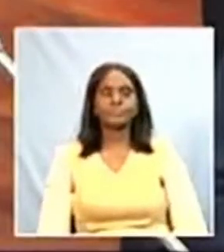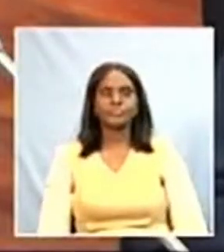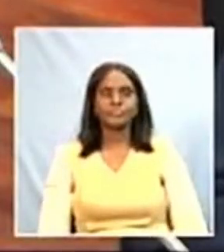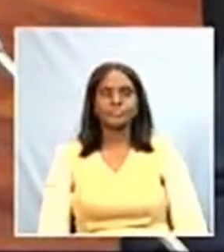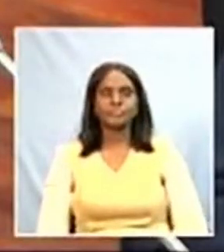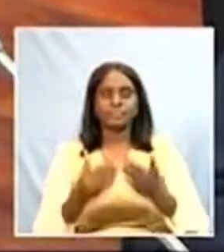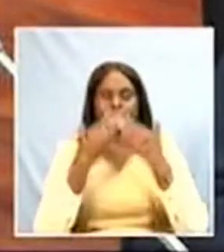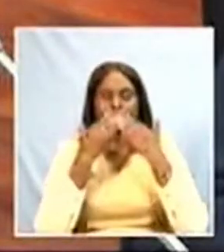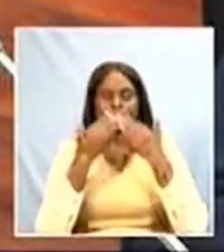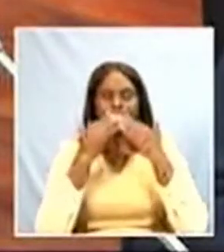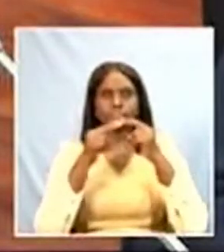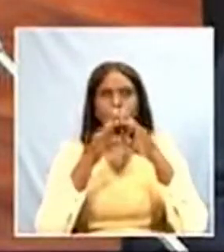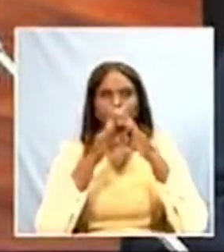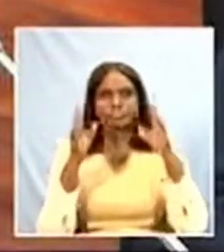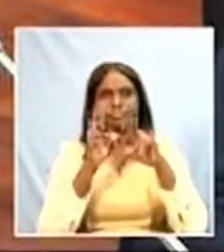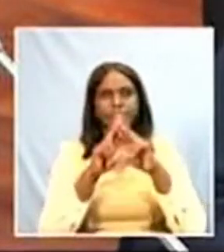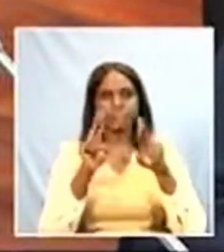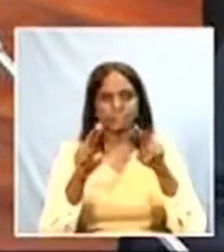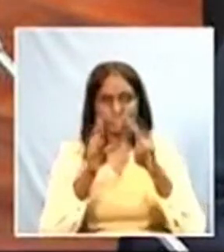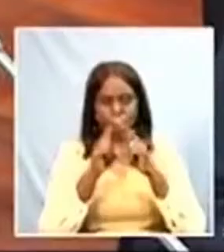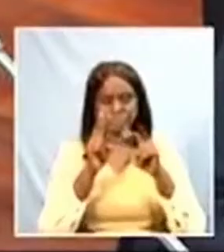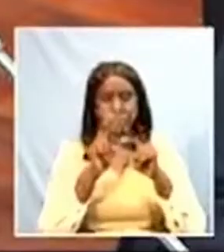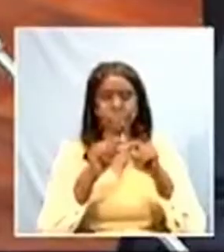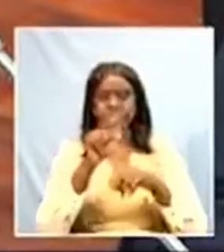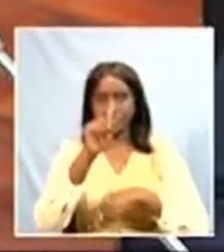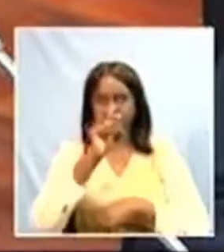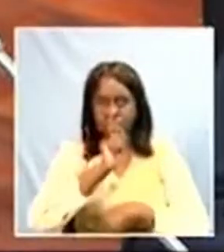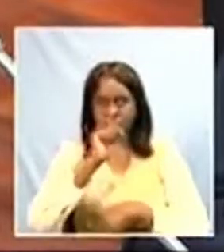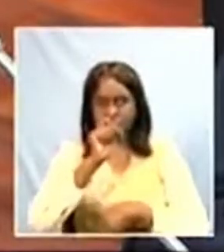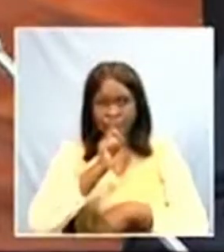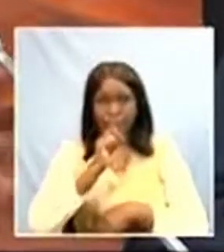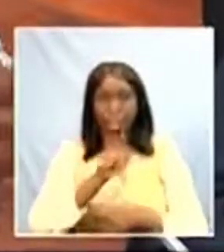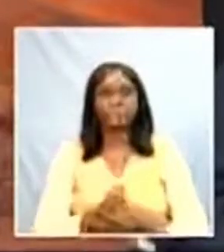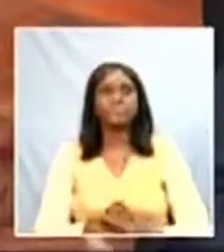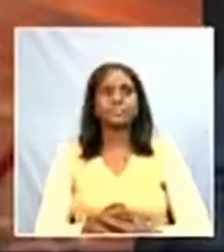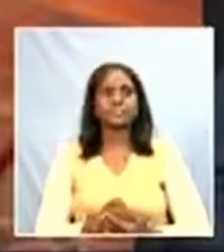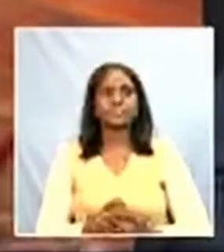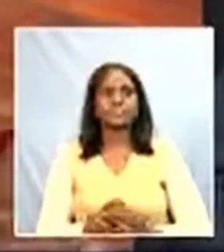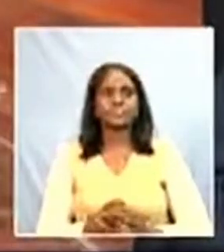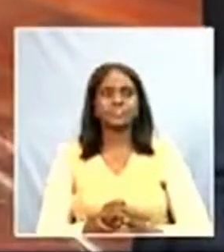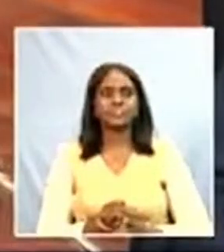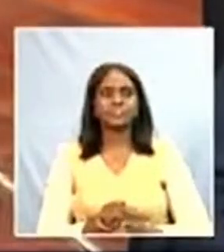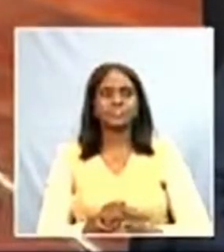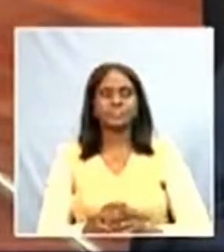Thank you very much, Chair. Chair, I would Put like down your mic a bit.